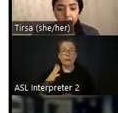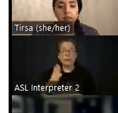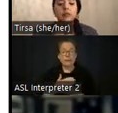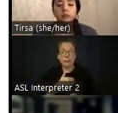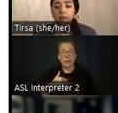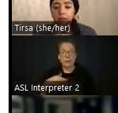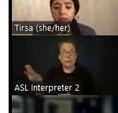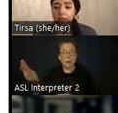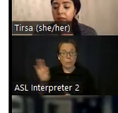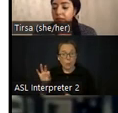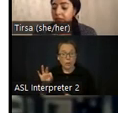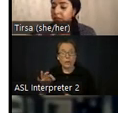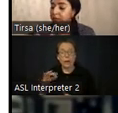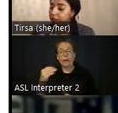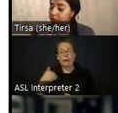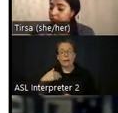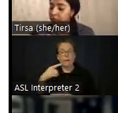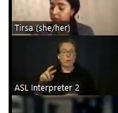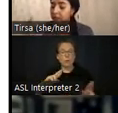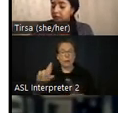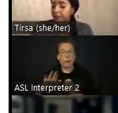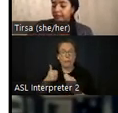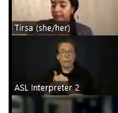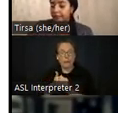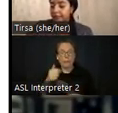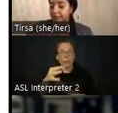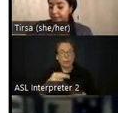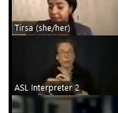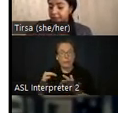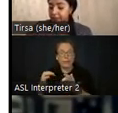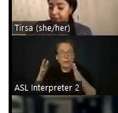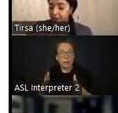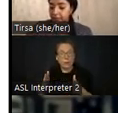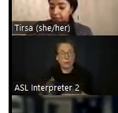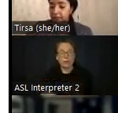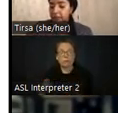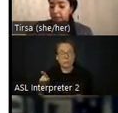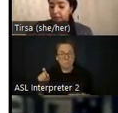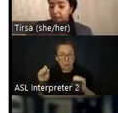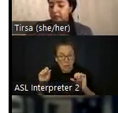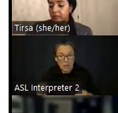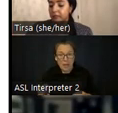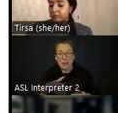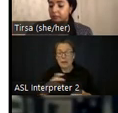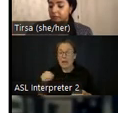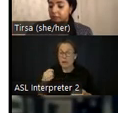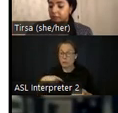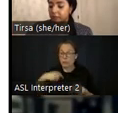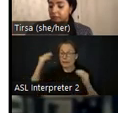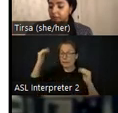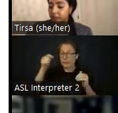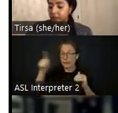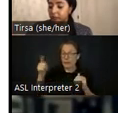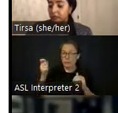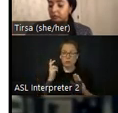well as alternates who were able to serve on and expected to serve